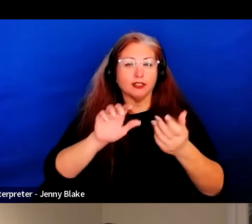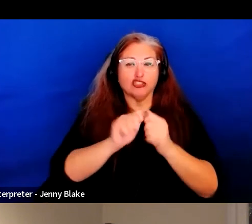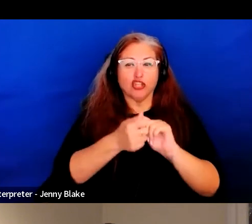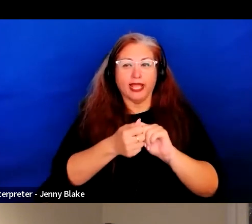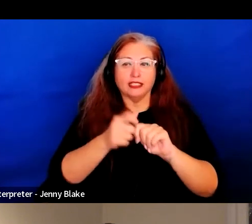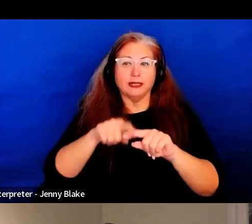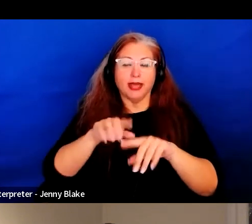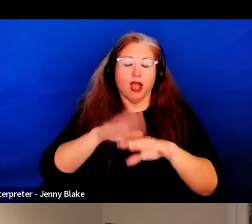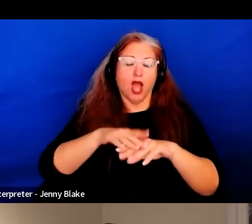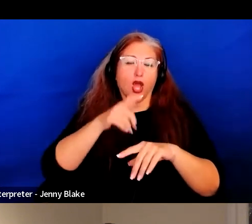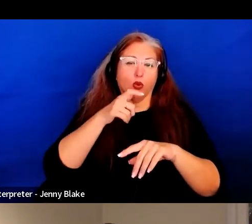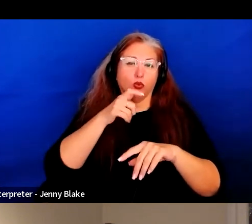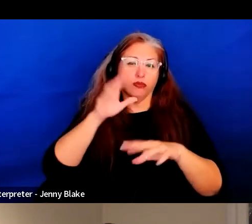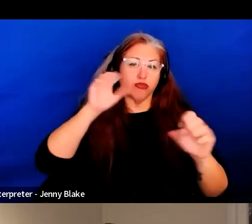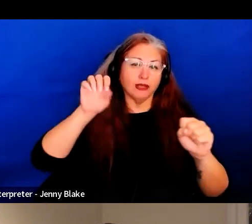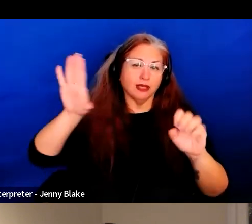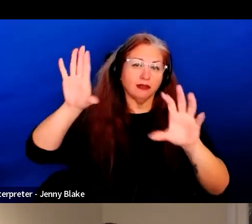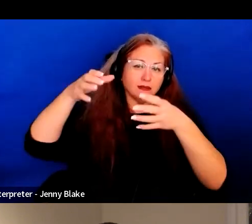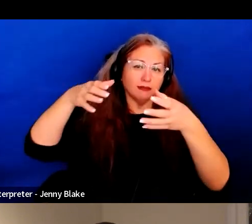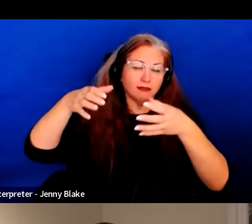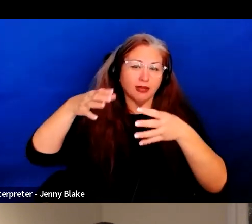in, and there's kind of a feeling that